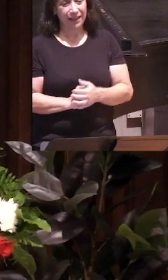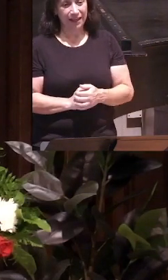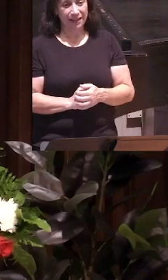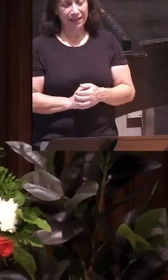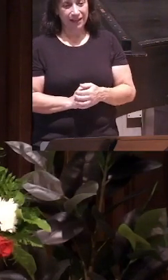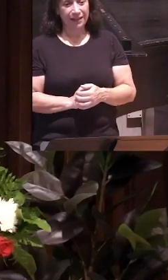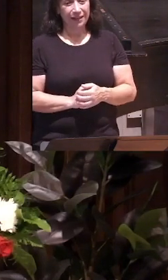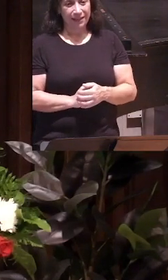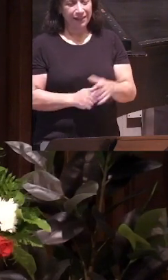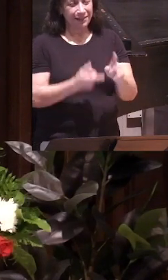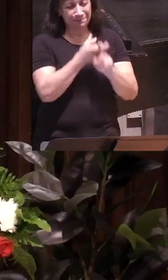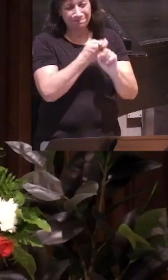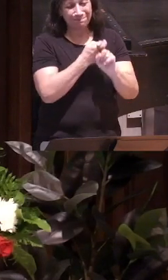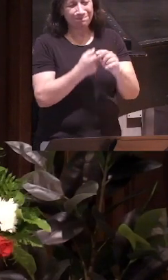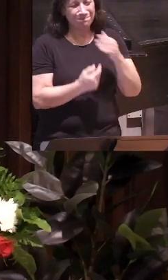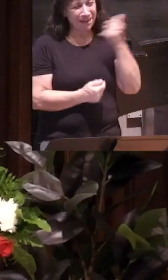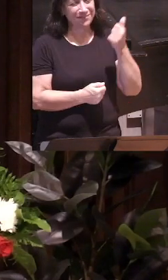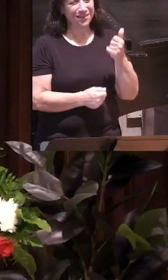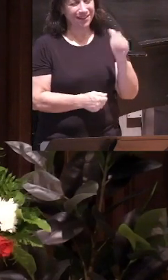Tammy's husband.